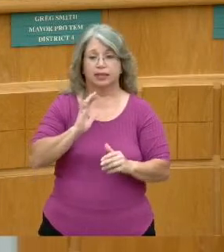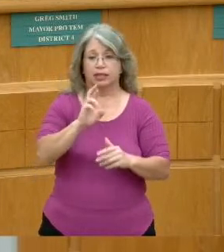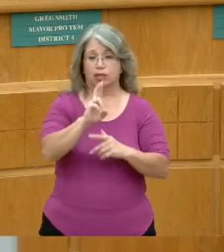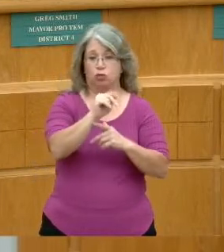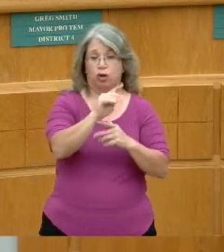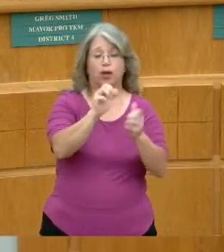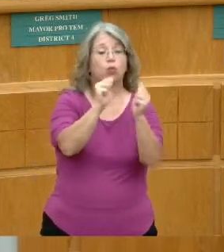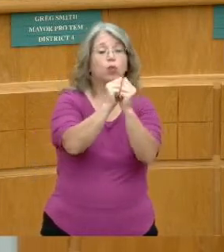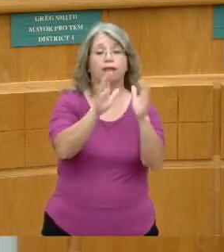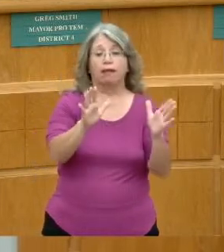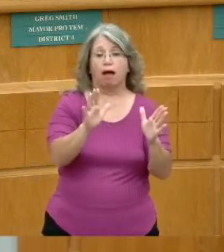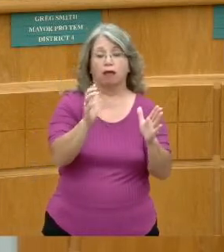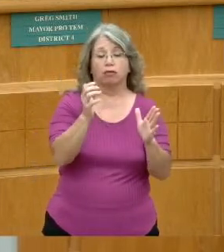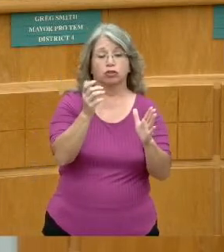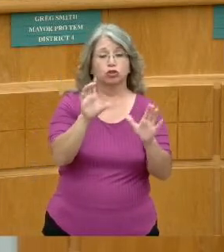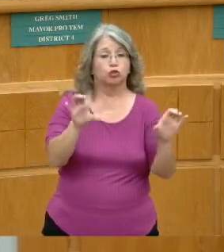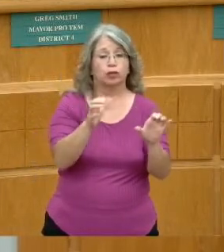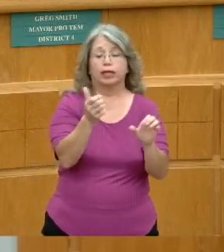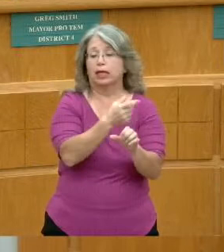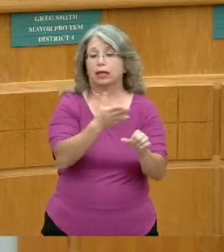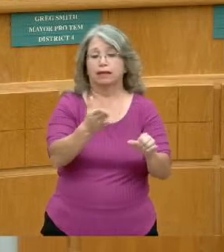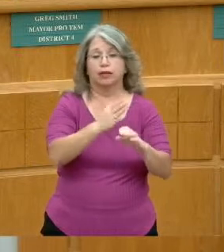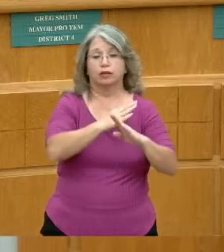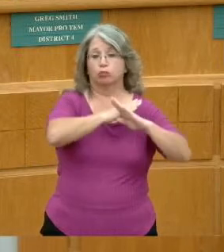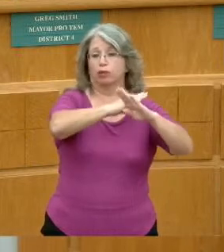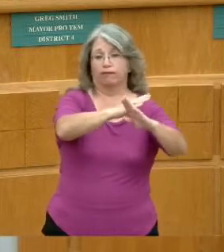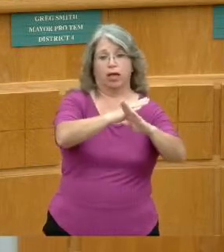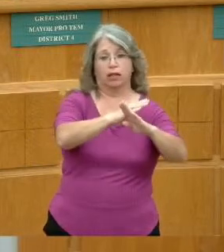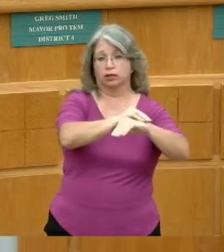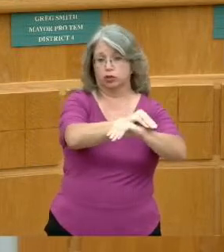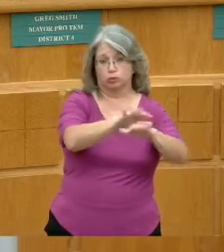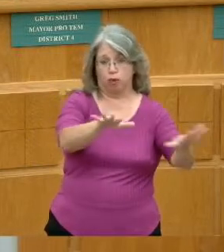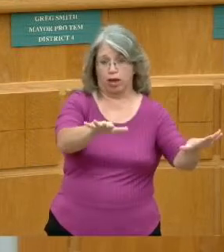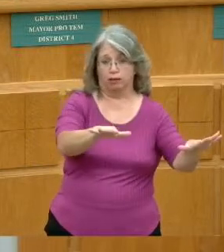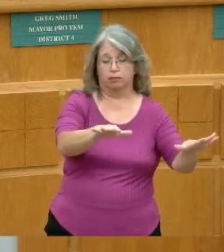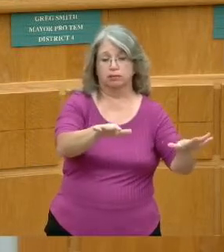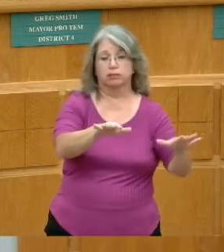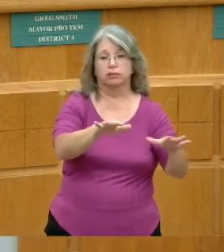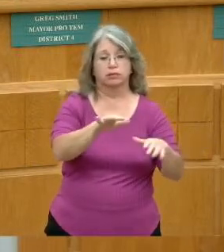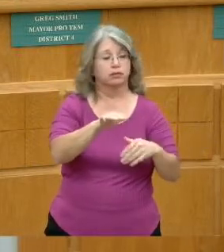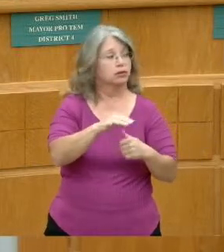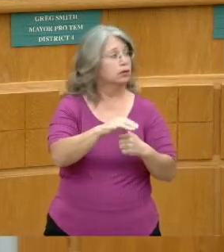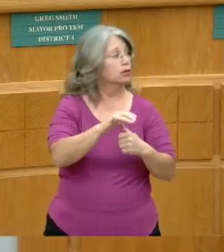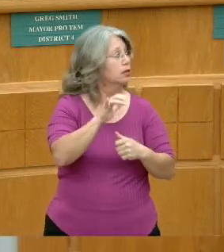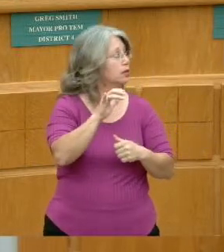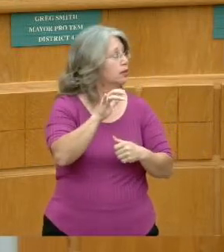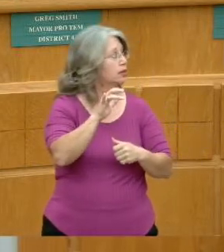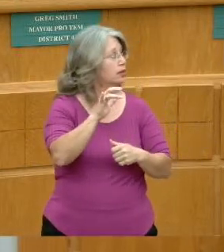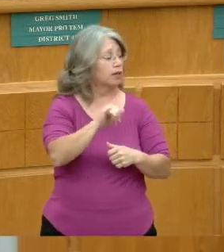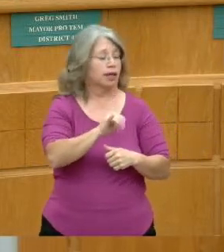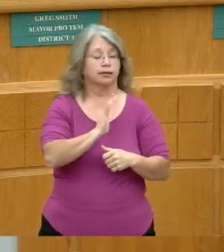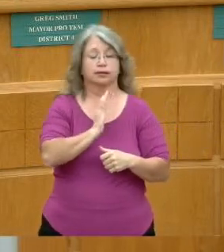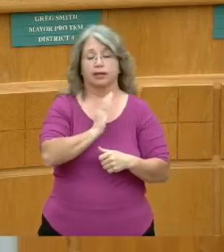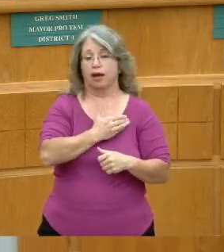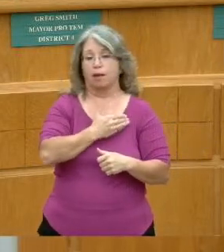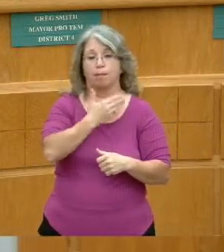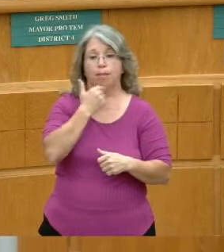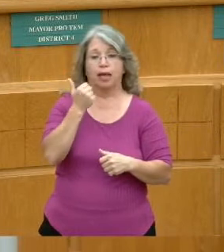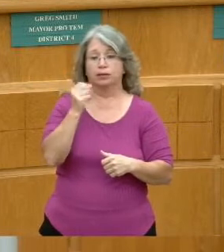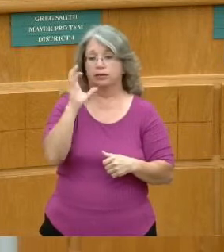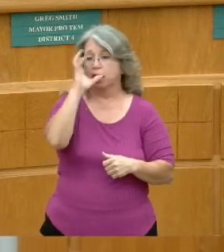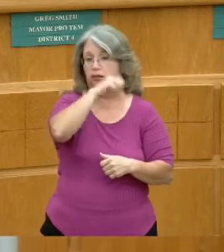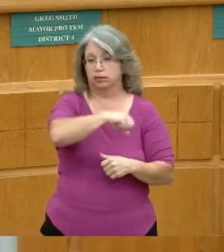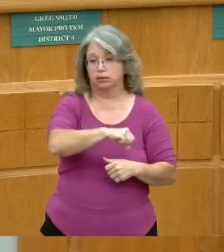the 2.7. That line fit through the data. The average that we've measured for or estimated for this